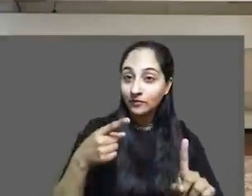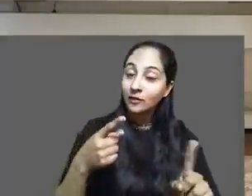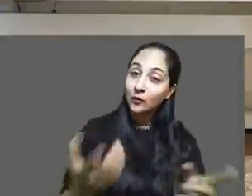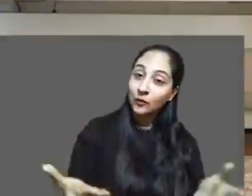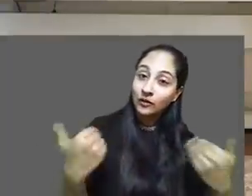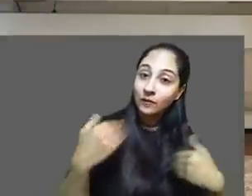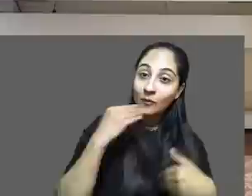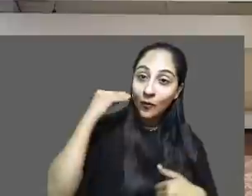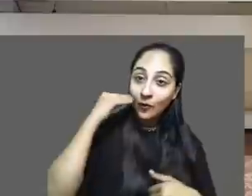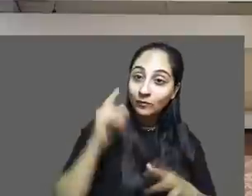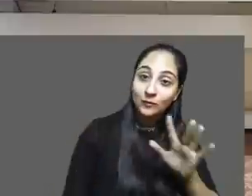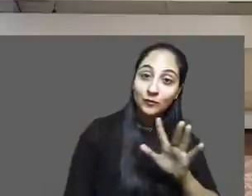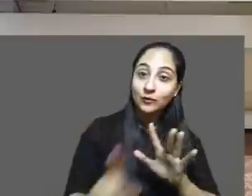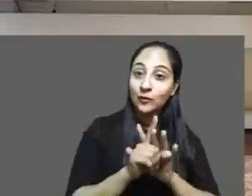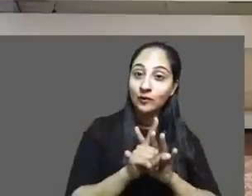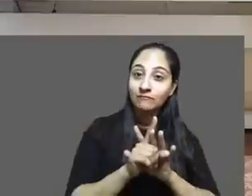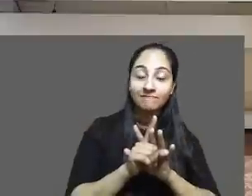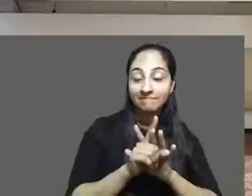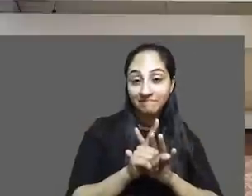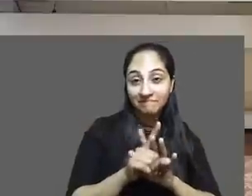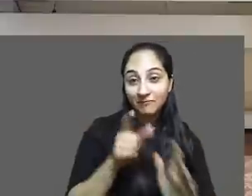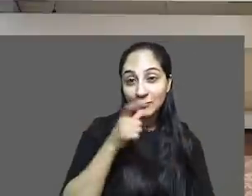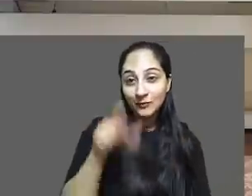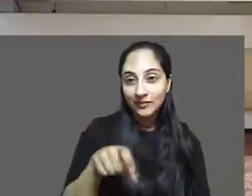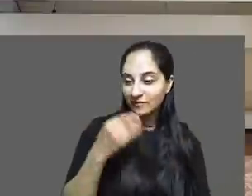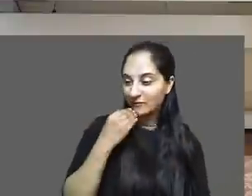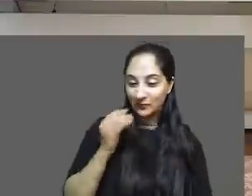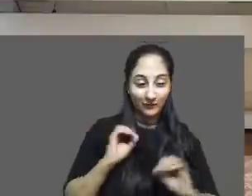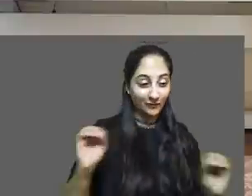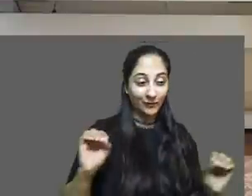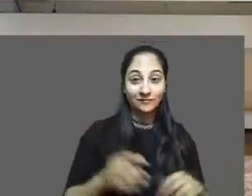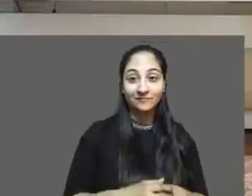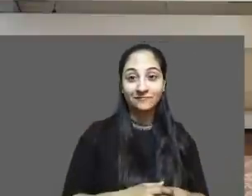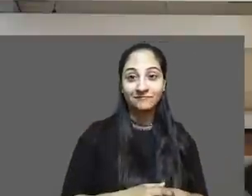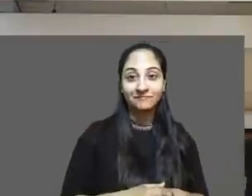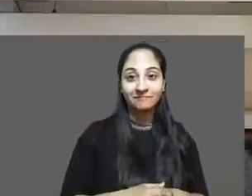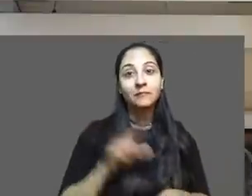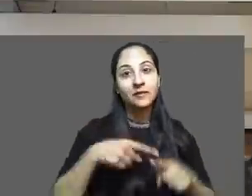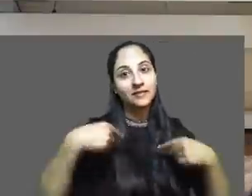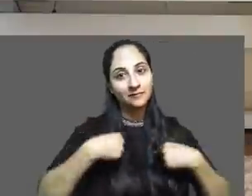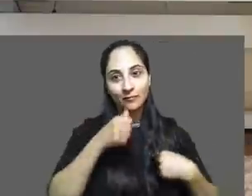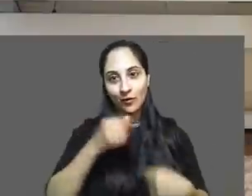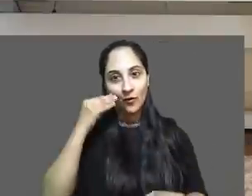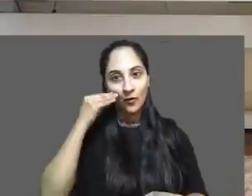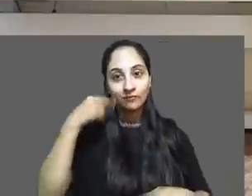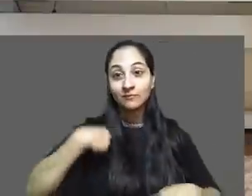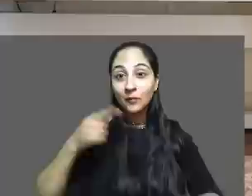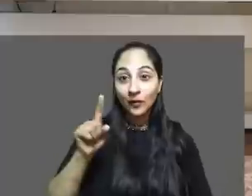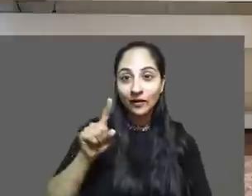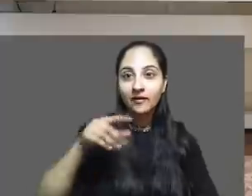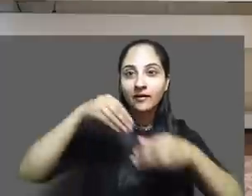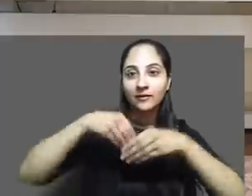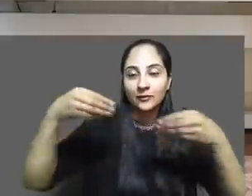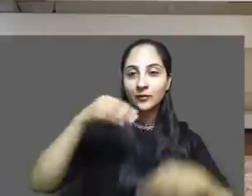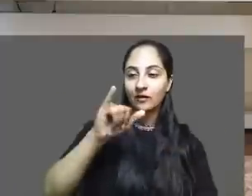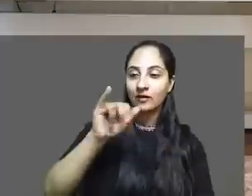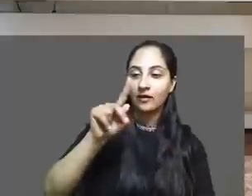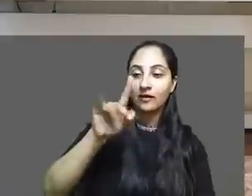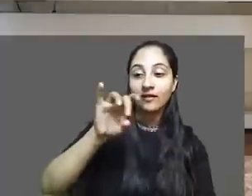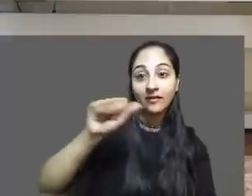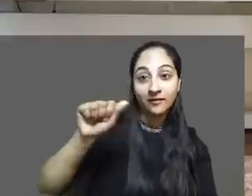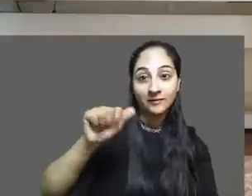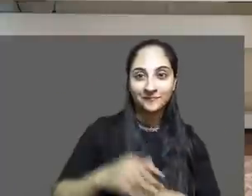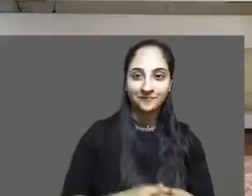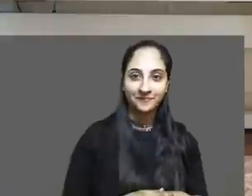house. Not only will you not get fed, not only do I not know how to cook, I may not even be in my house right now because, as I mentioned, I'm in an abandoned corner